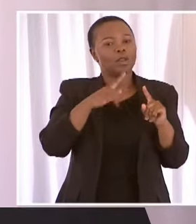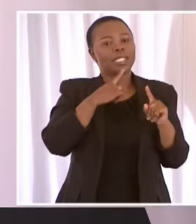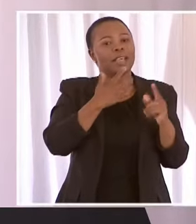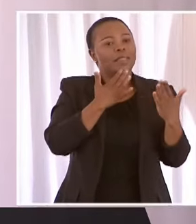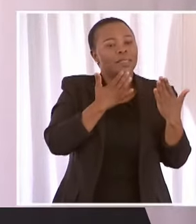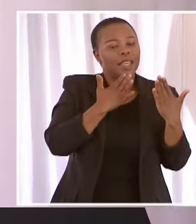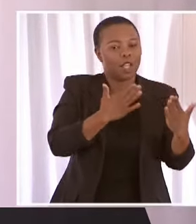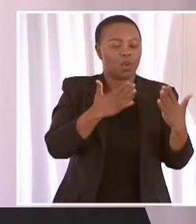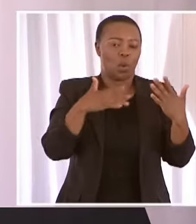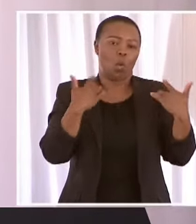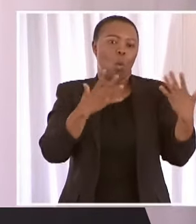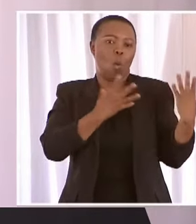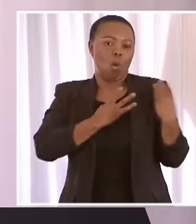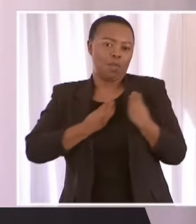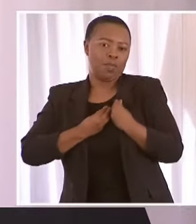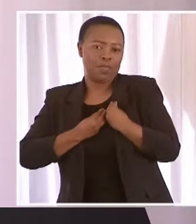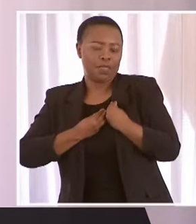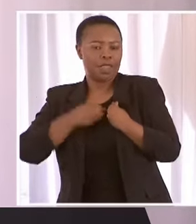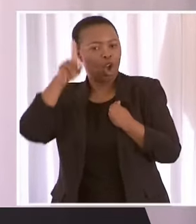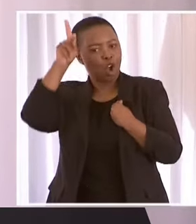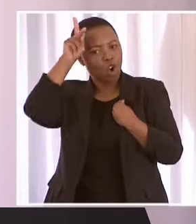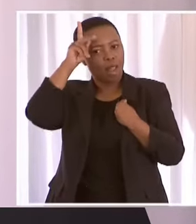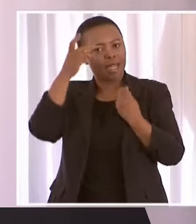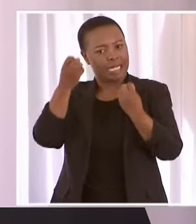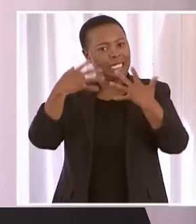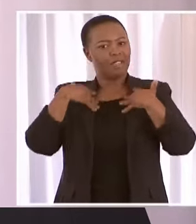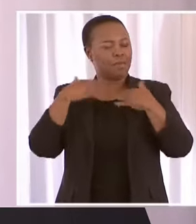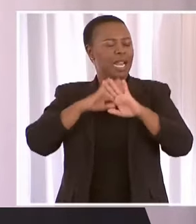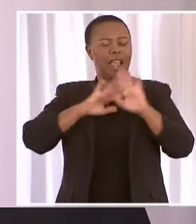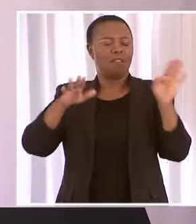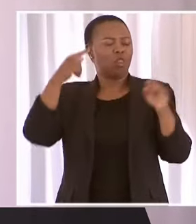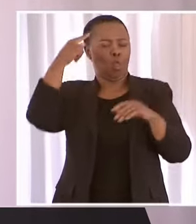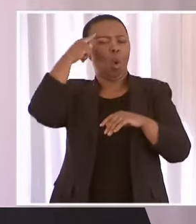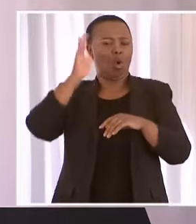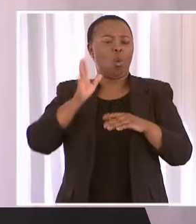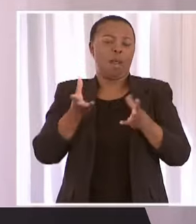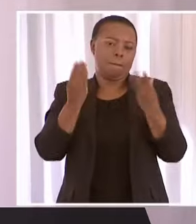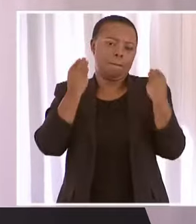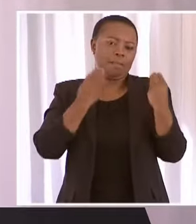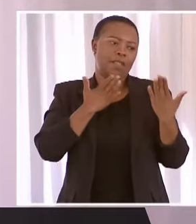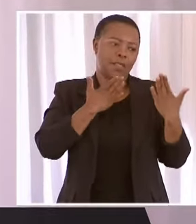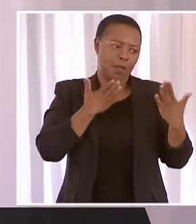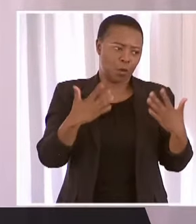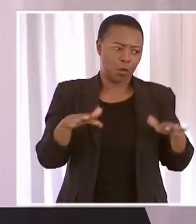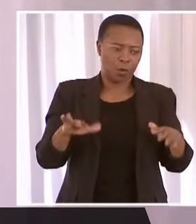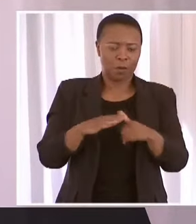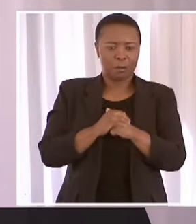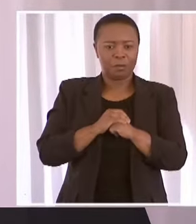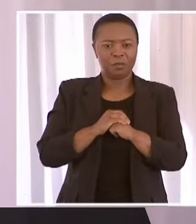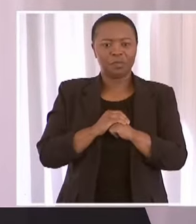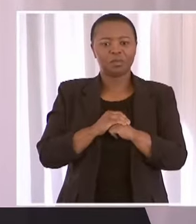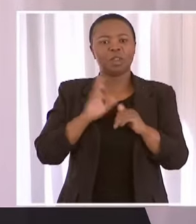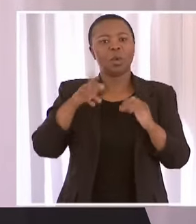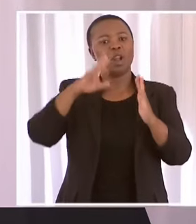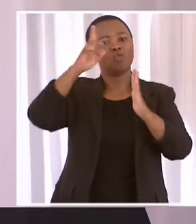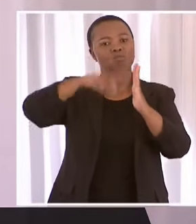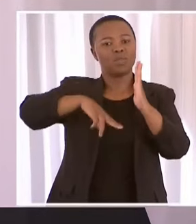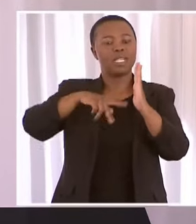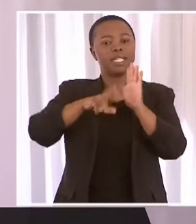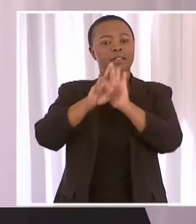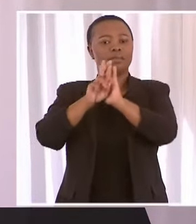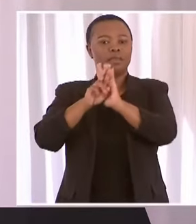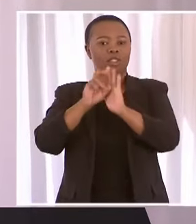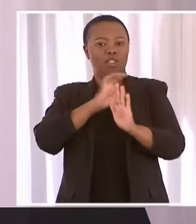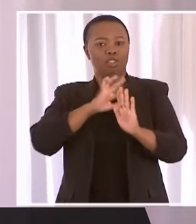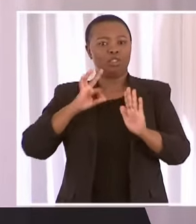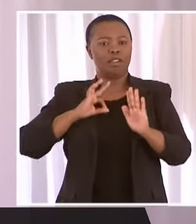me this far and giving me the knowledge I never thought I'll get ever. Thank you. I'm going to read this on behalf of the staff